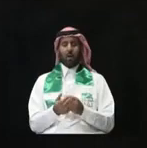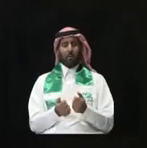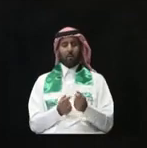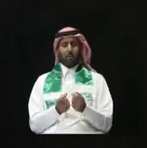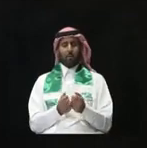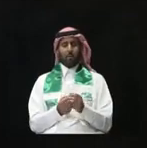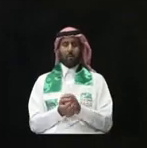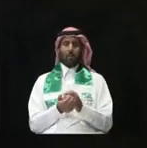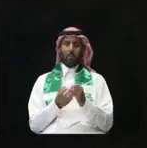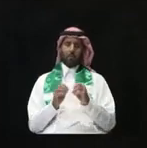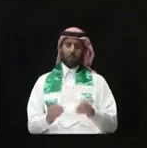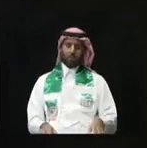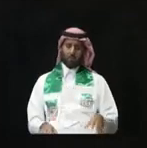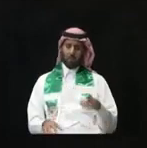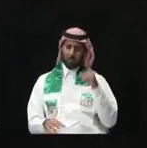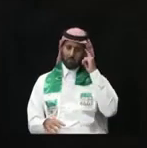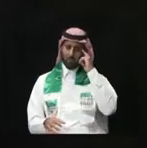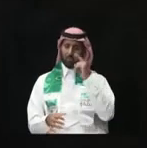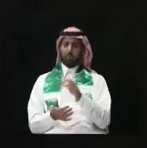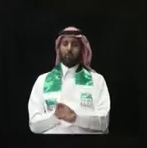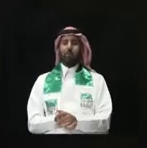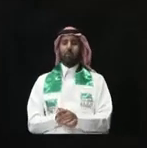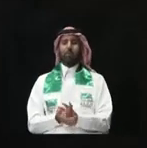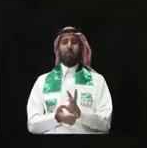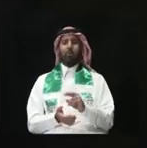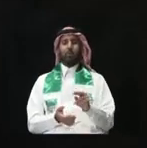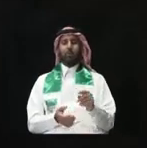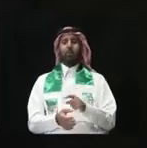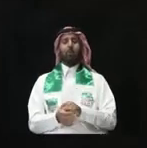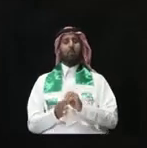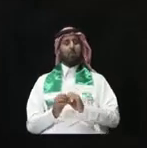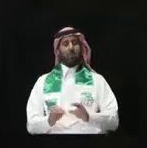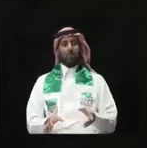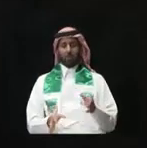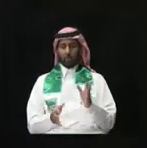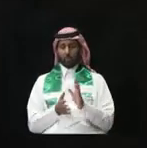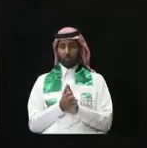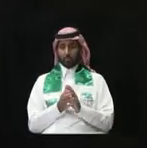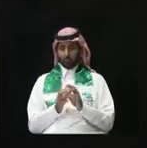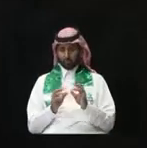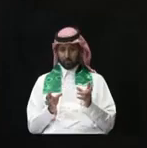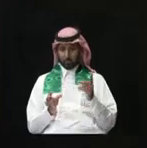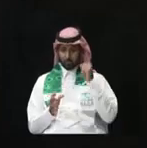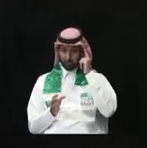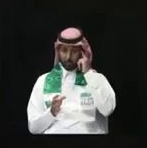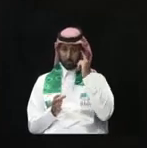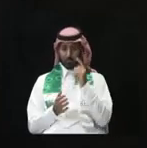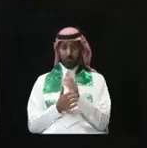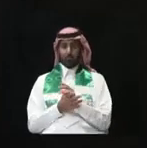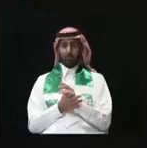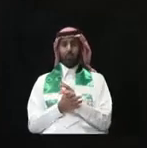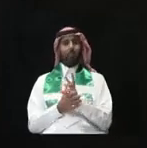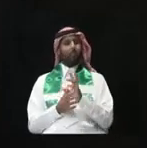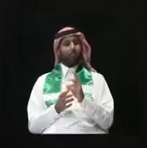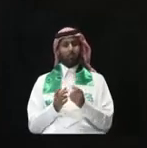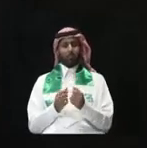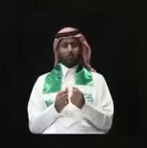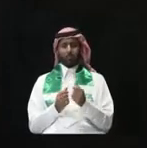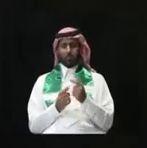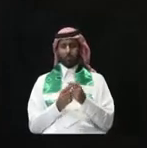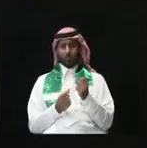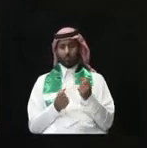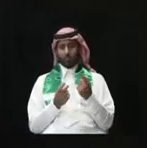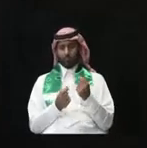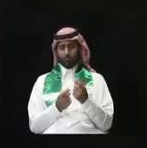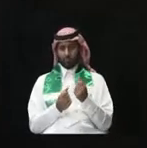your time while you are just getting, it was consuming and costly, it was very costly,